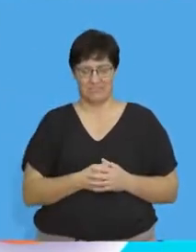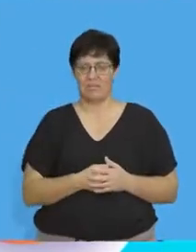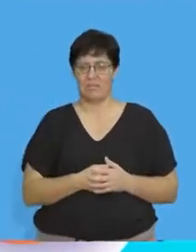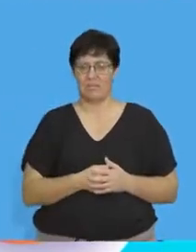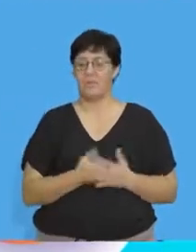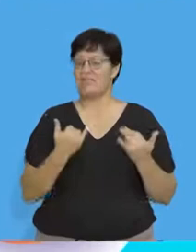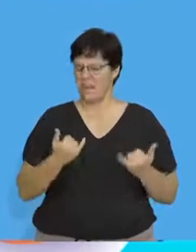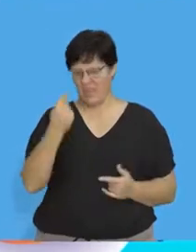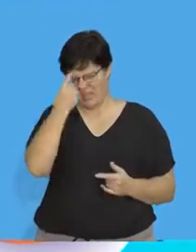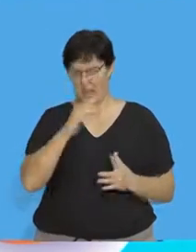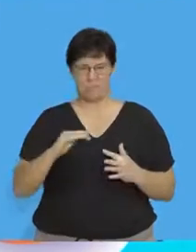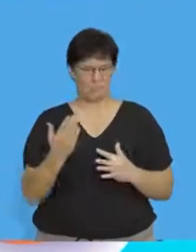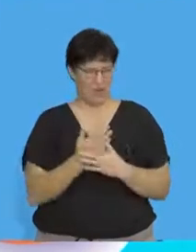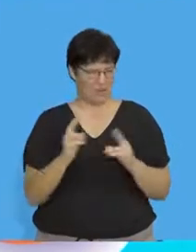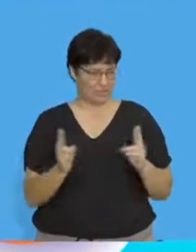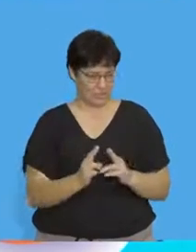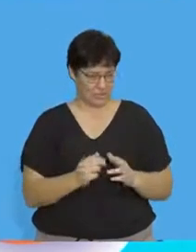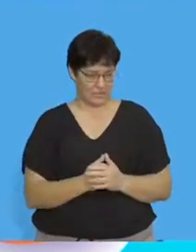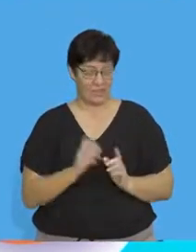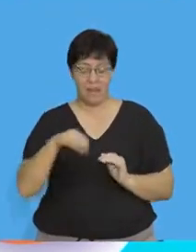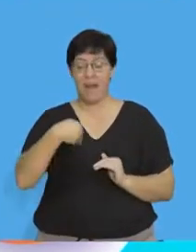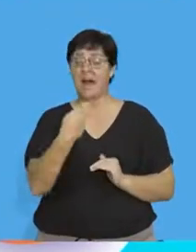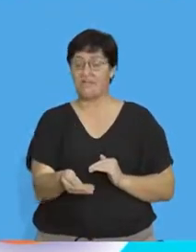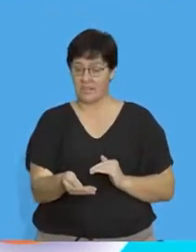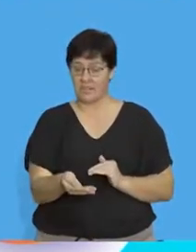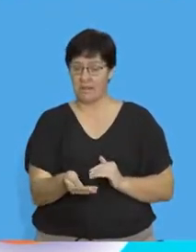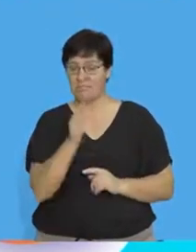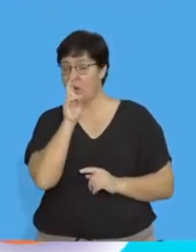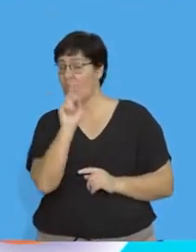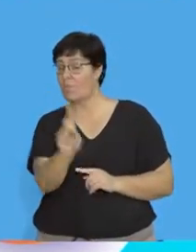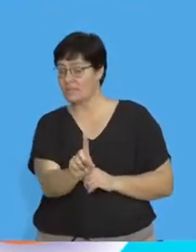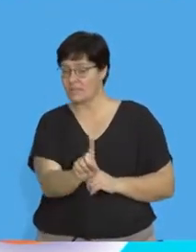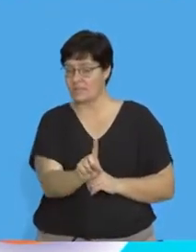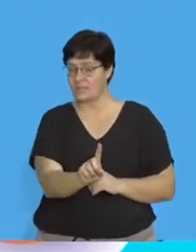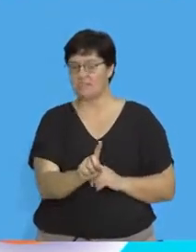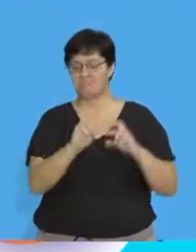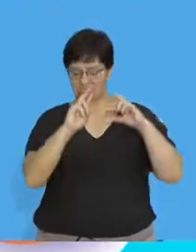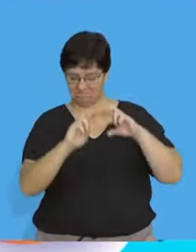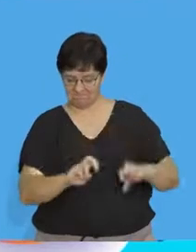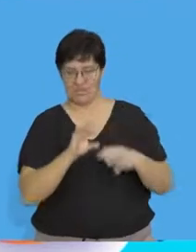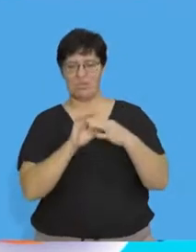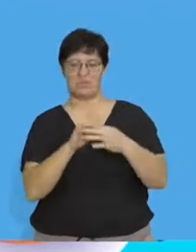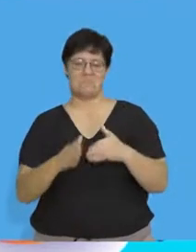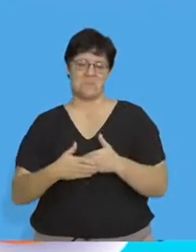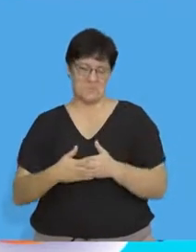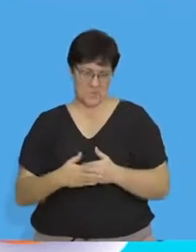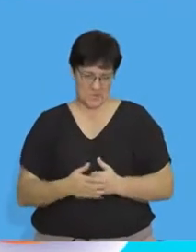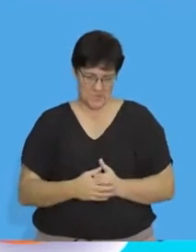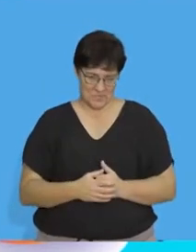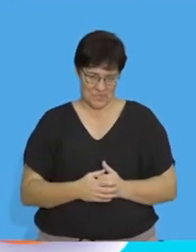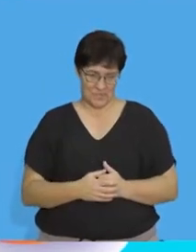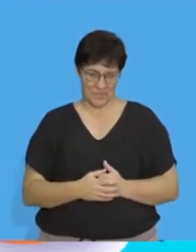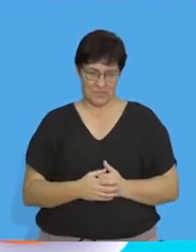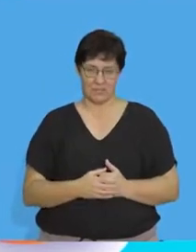for physical sciences, both in physics and chemistry. I hope this has helped you to think about relationships differently,